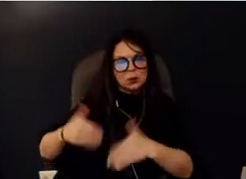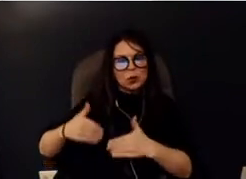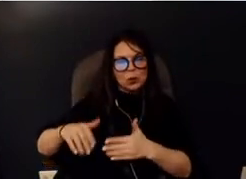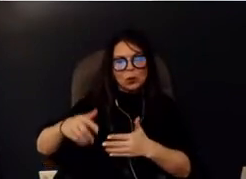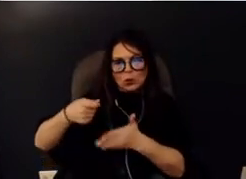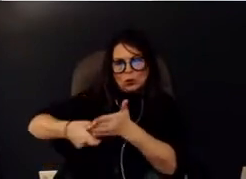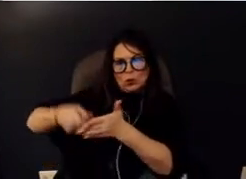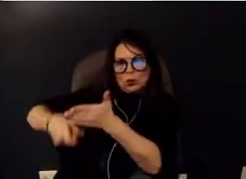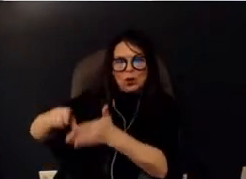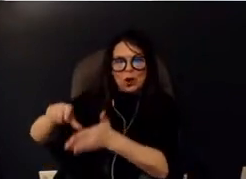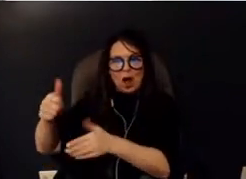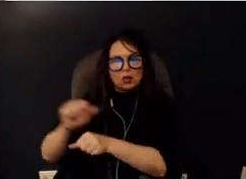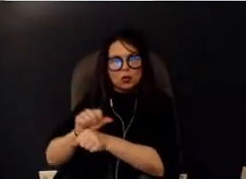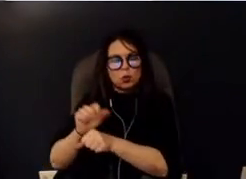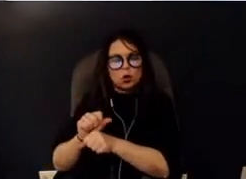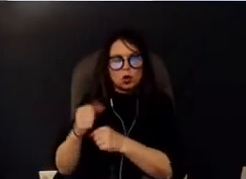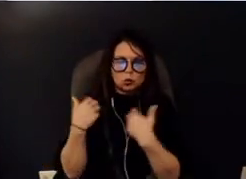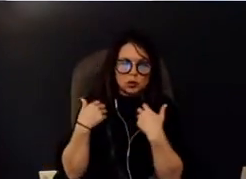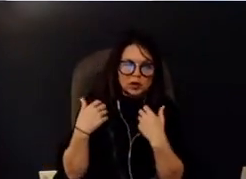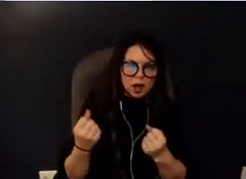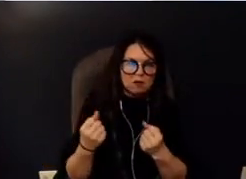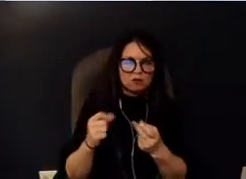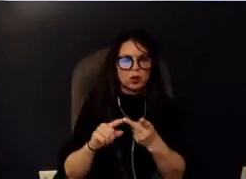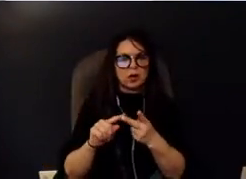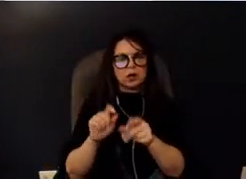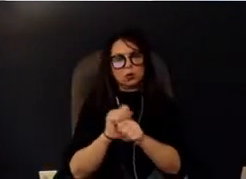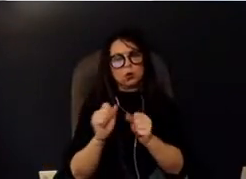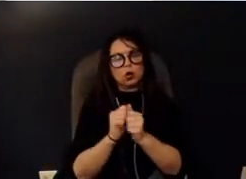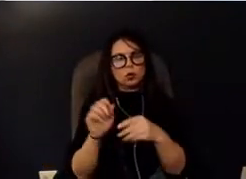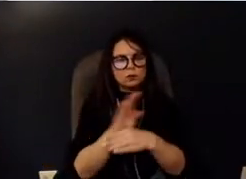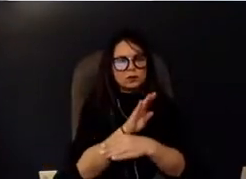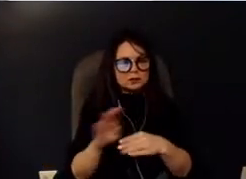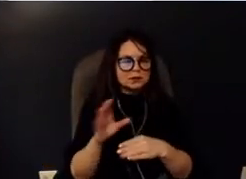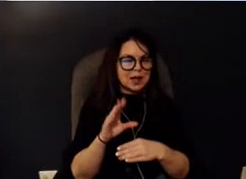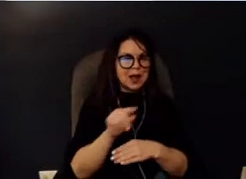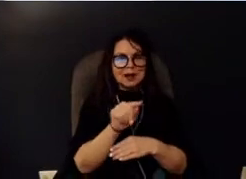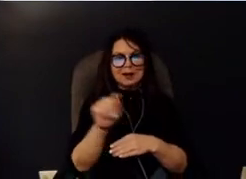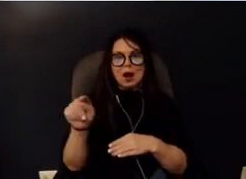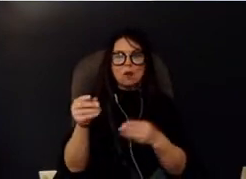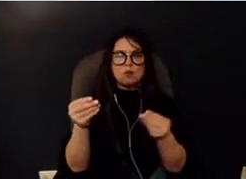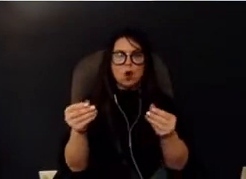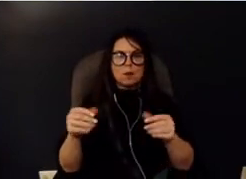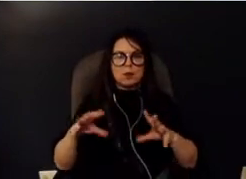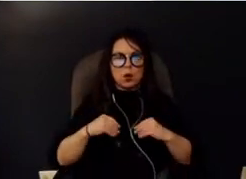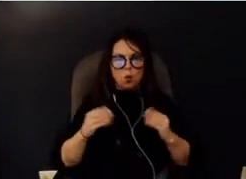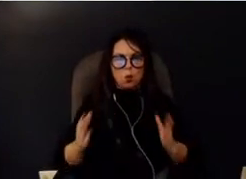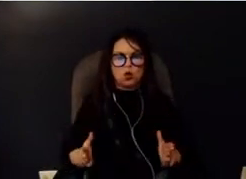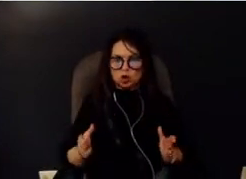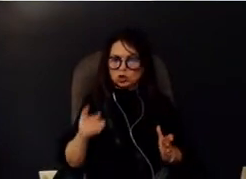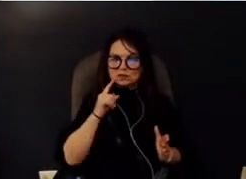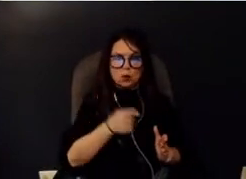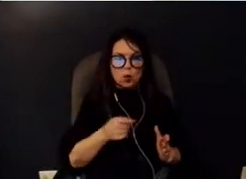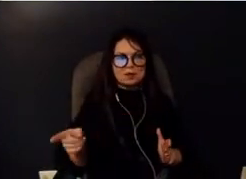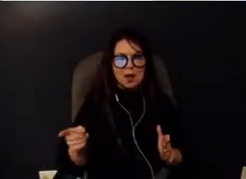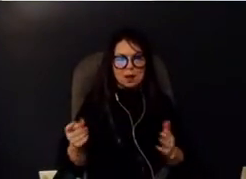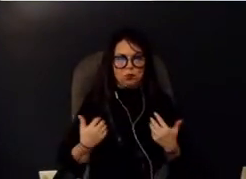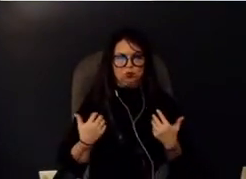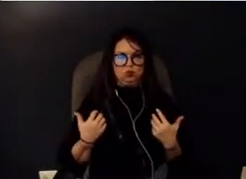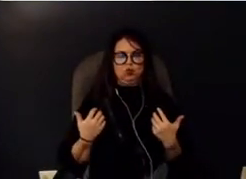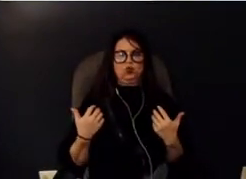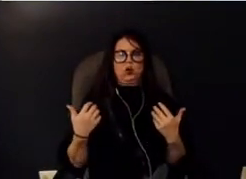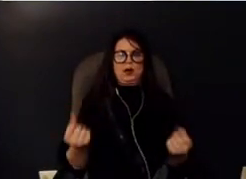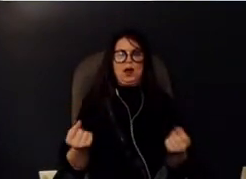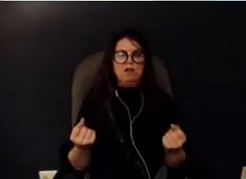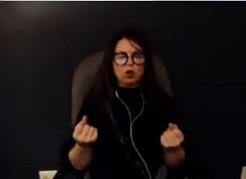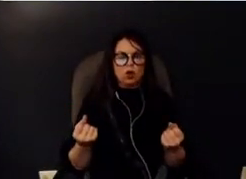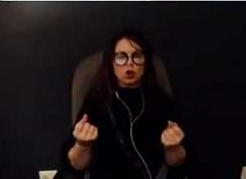businesses and property owners to recover from the damage that that we experienced in May and